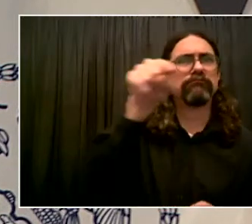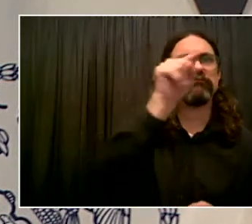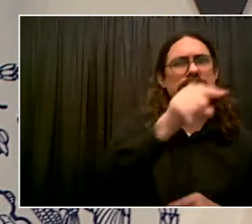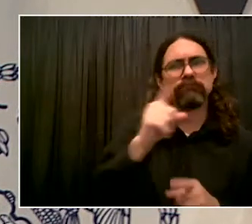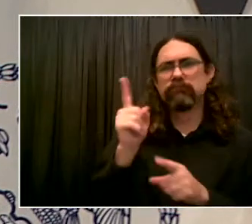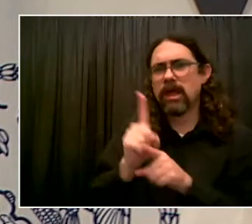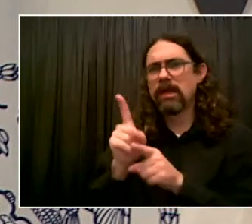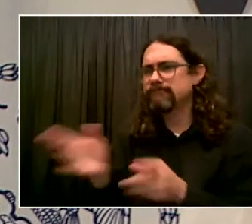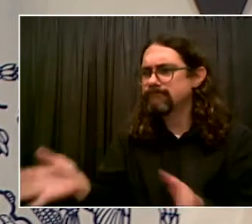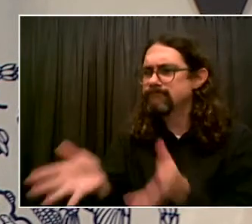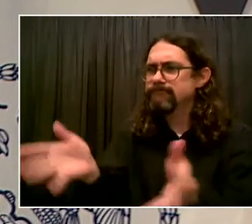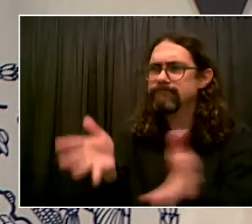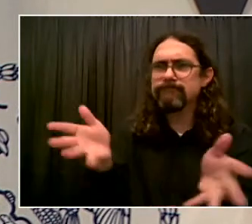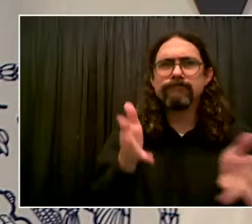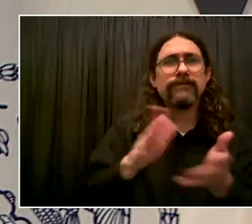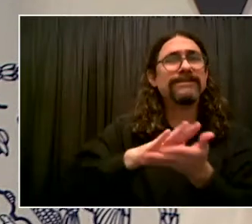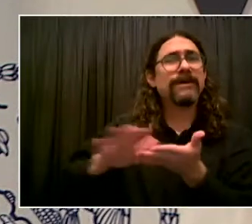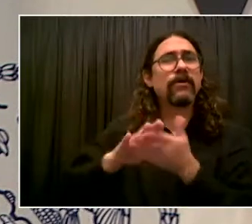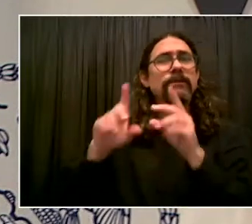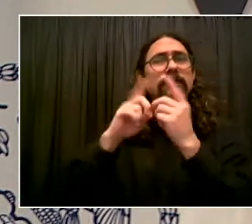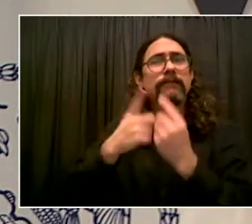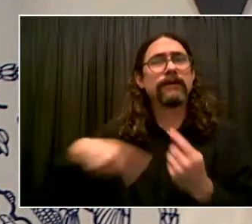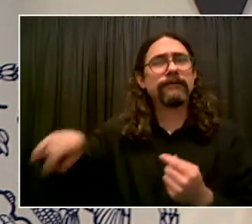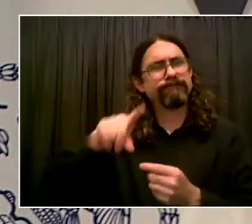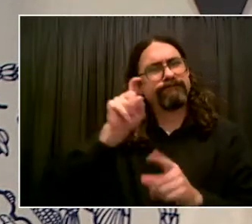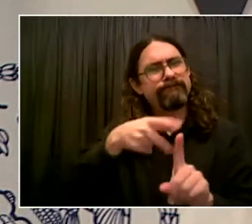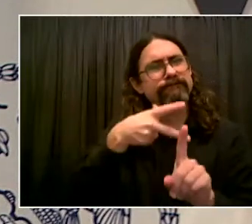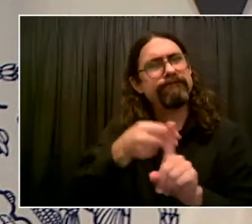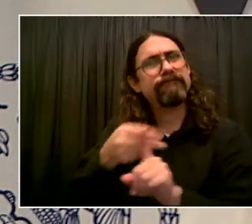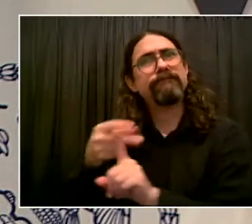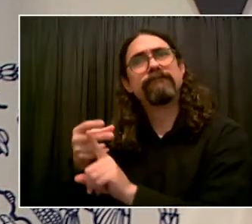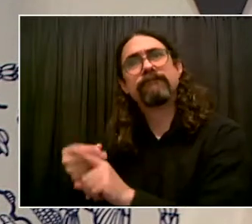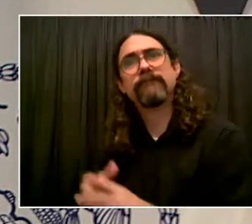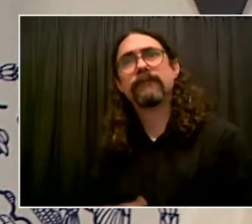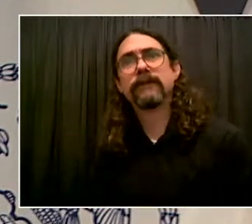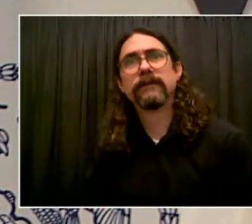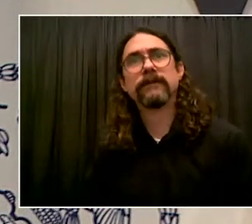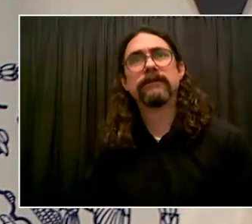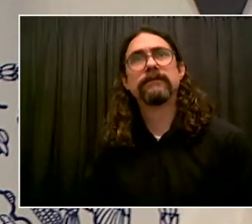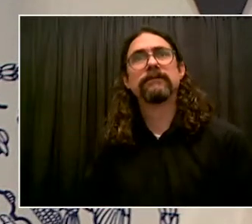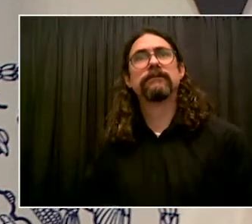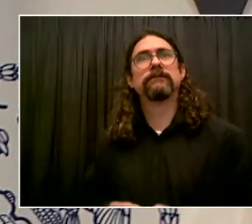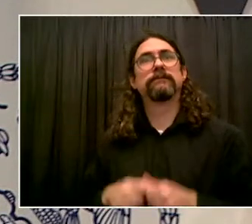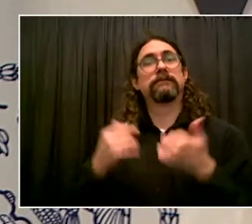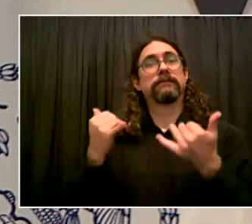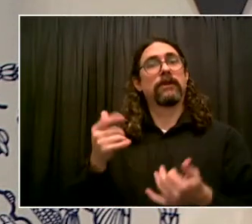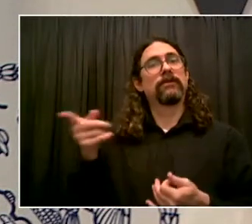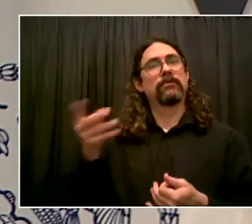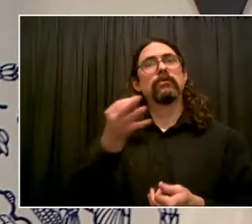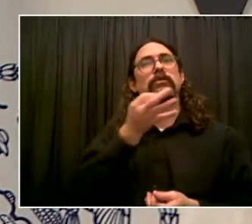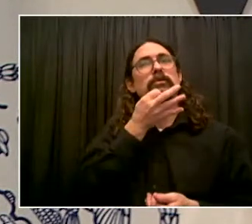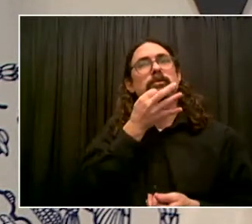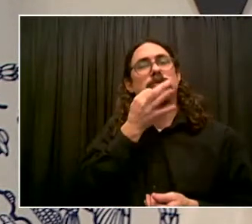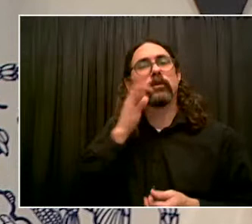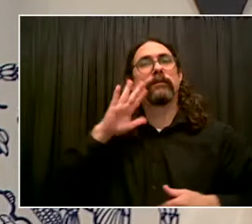about to be formally elected the borough president of Brooklyn. My pleasure to introduce council member Antonio Reynoso.